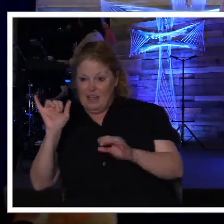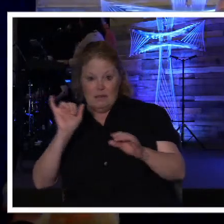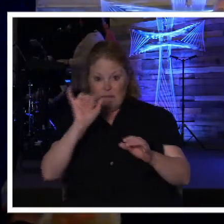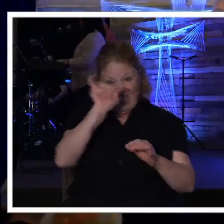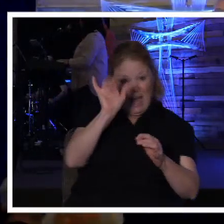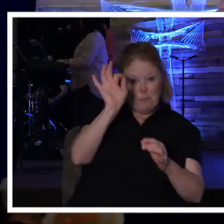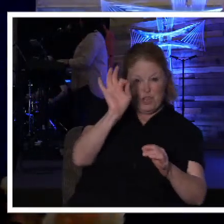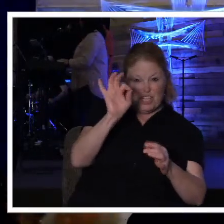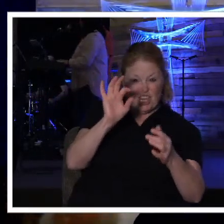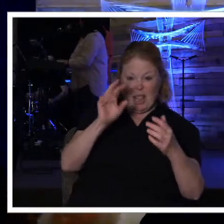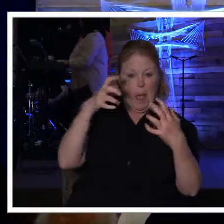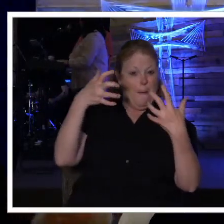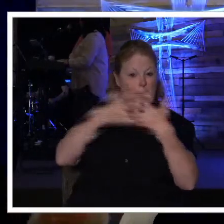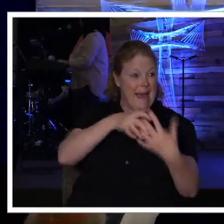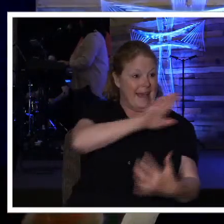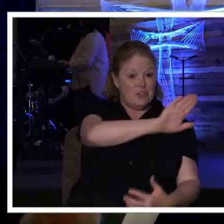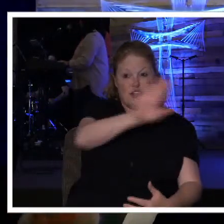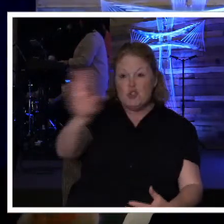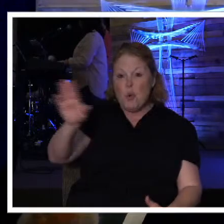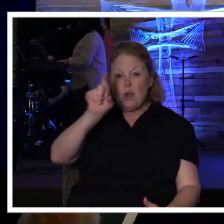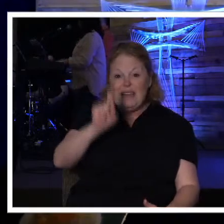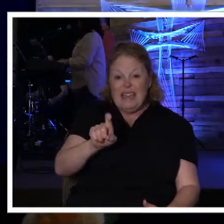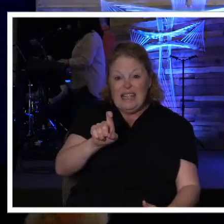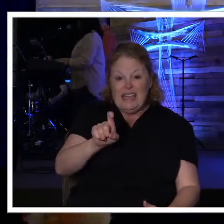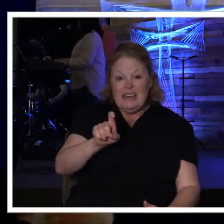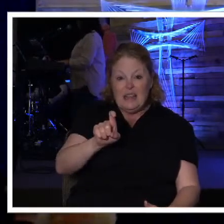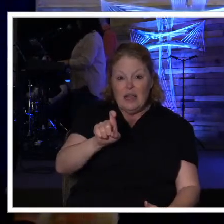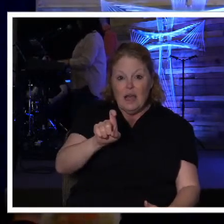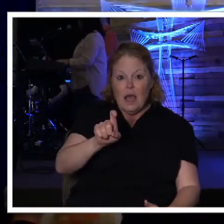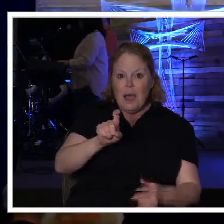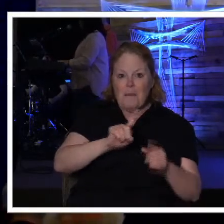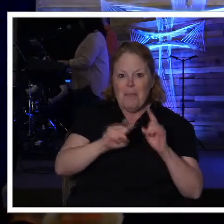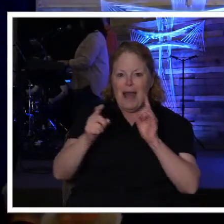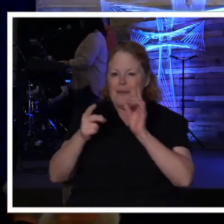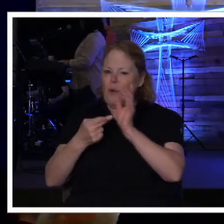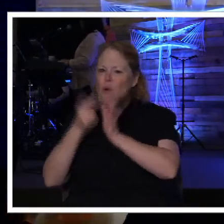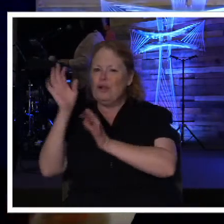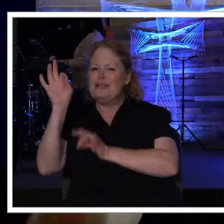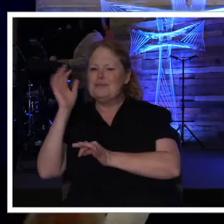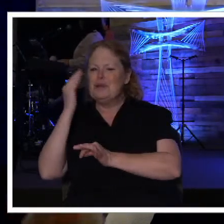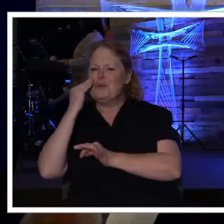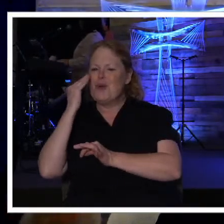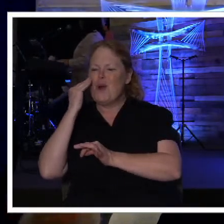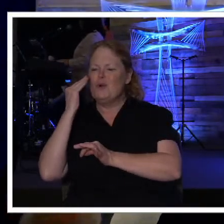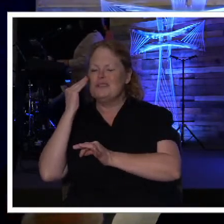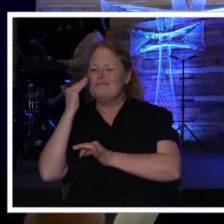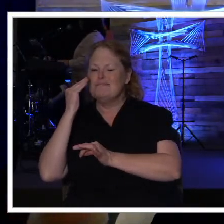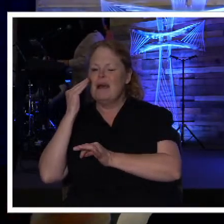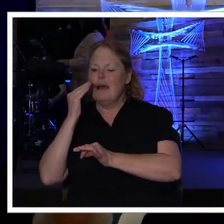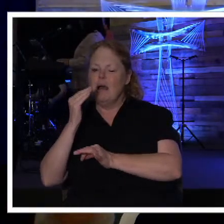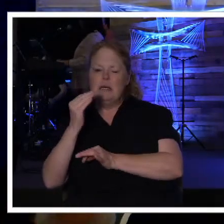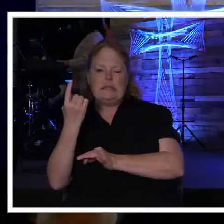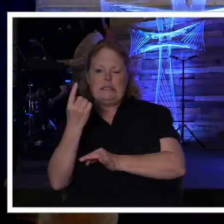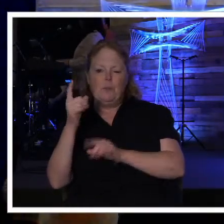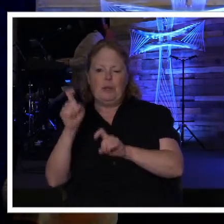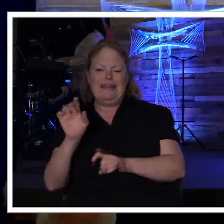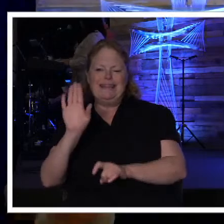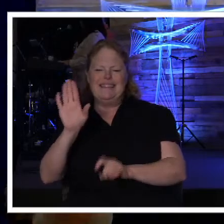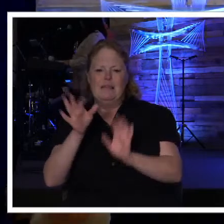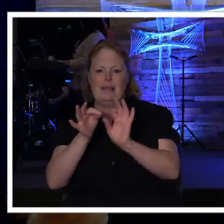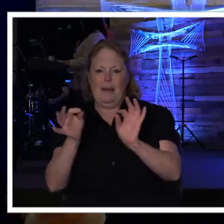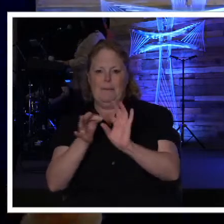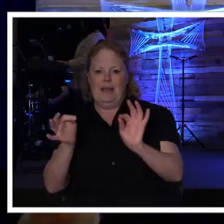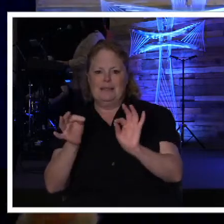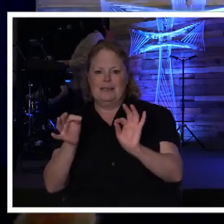the assurance that you might need today, but the Spirit of the Lord knew exactly what you needed before you got here. And because we come to